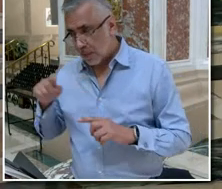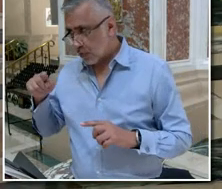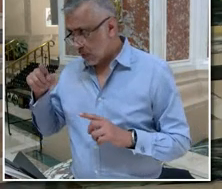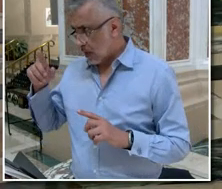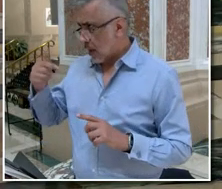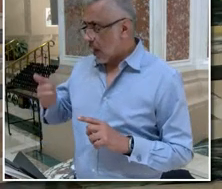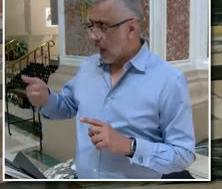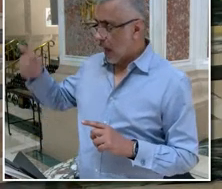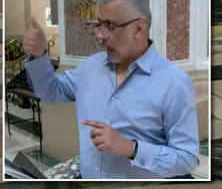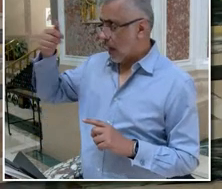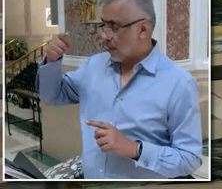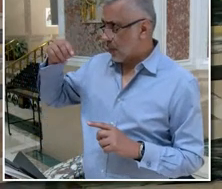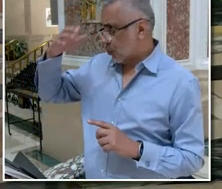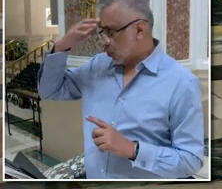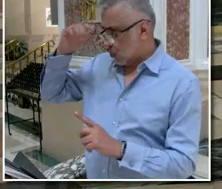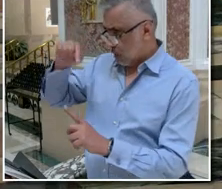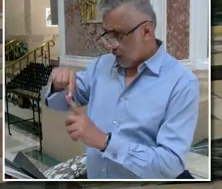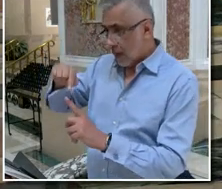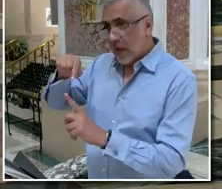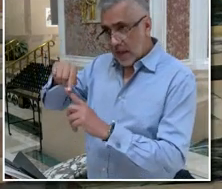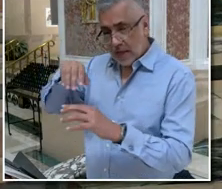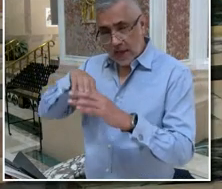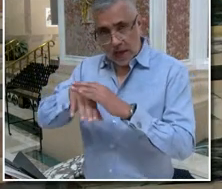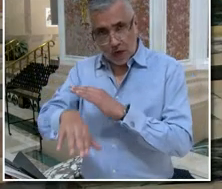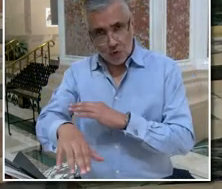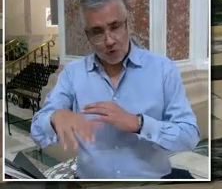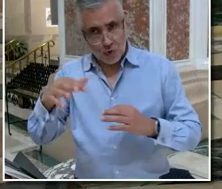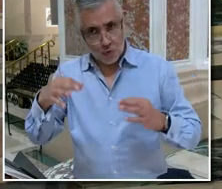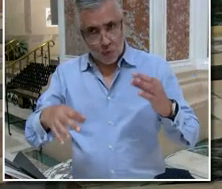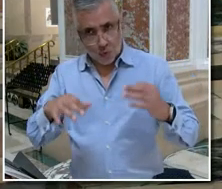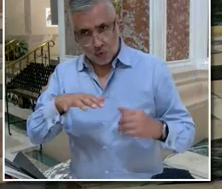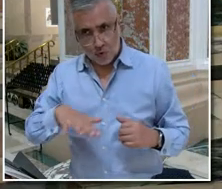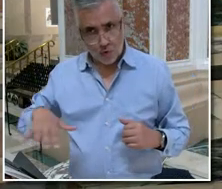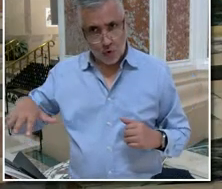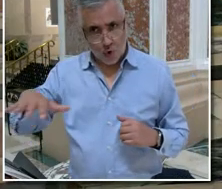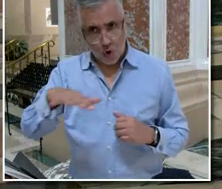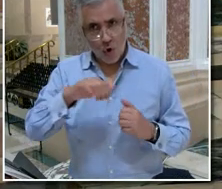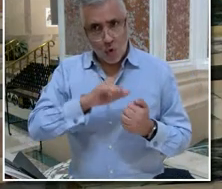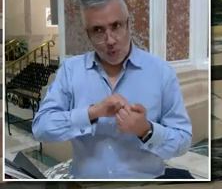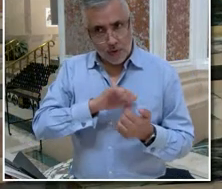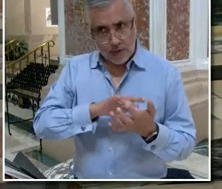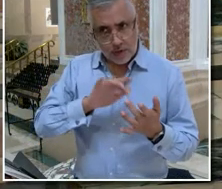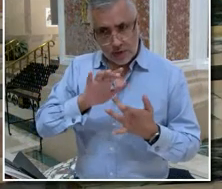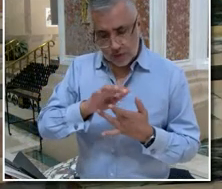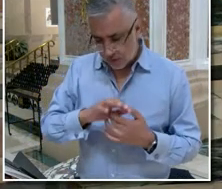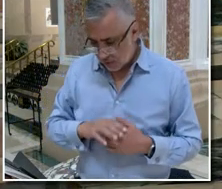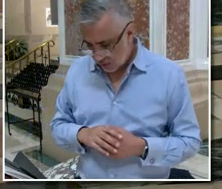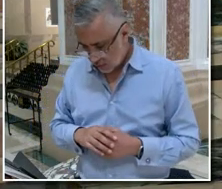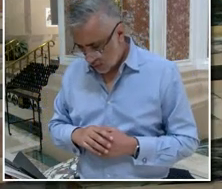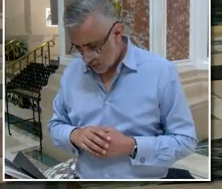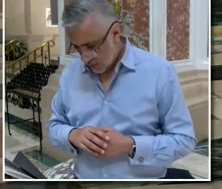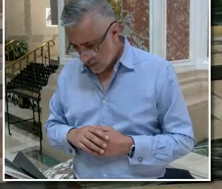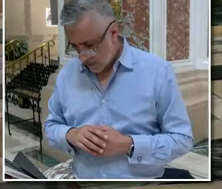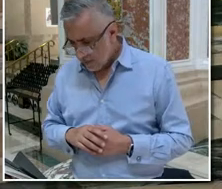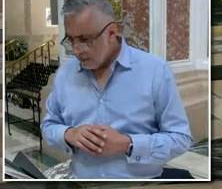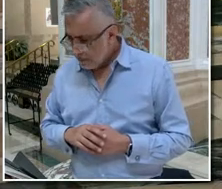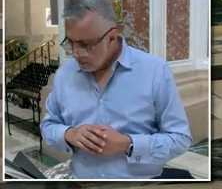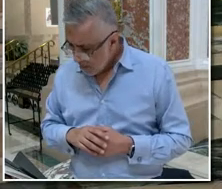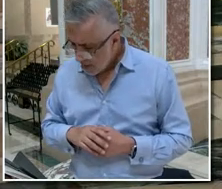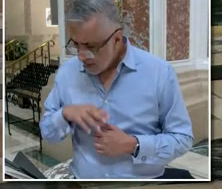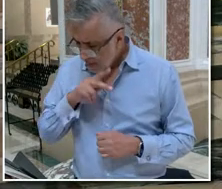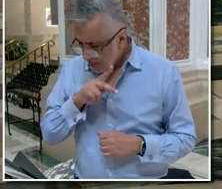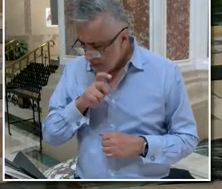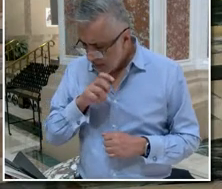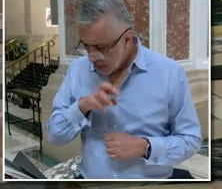priest, and he entered the courtyard of the high priest with Jesus. But Peter